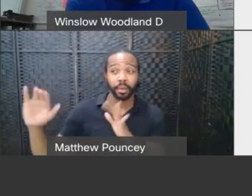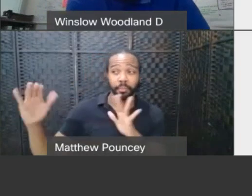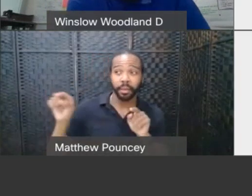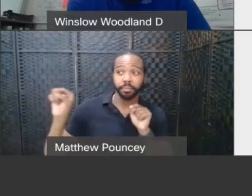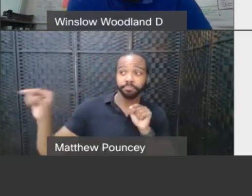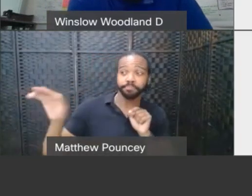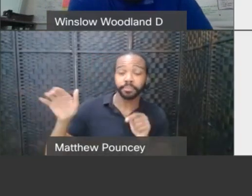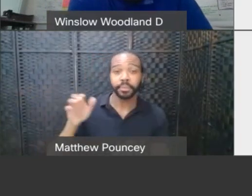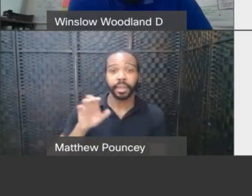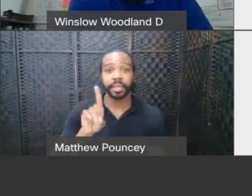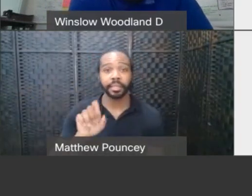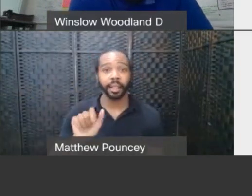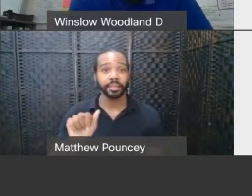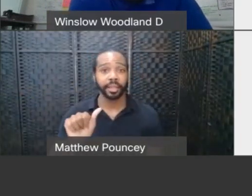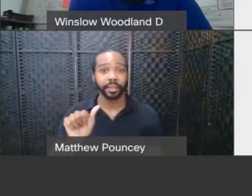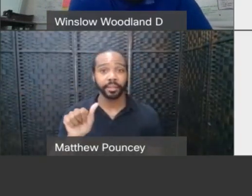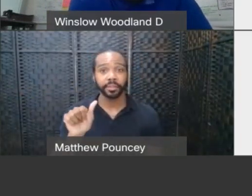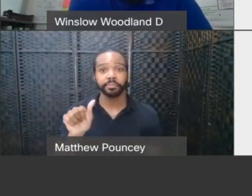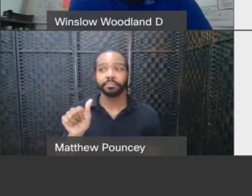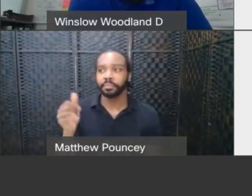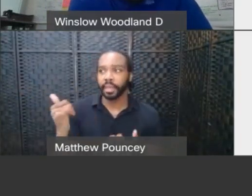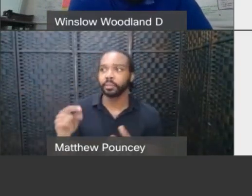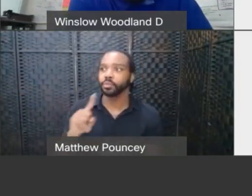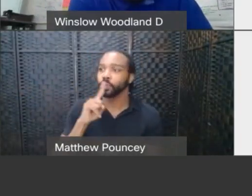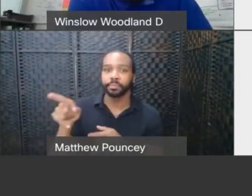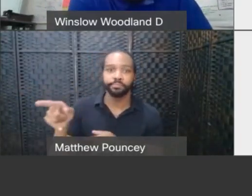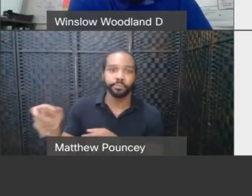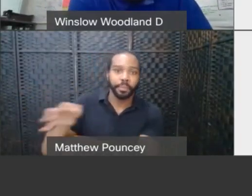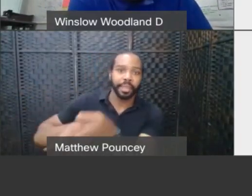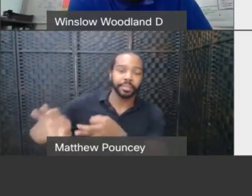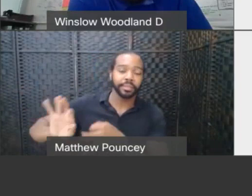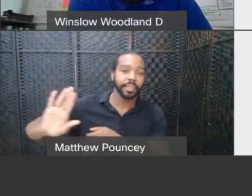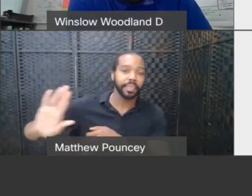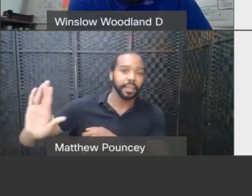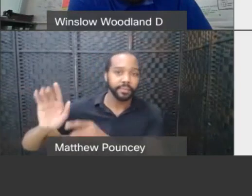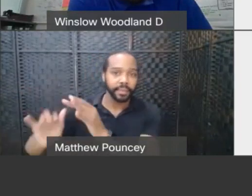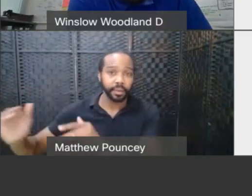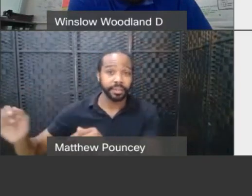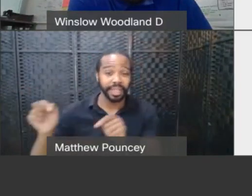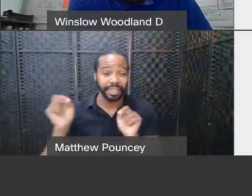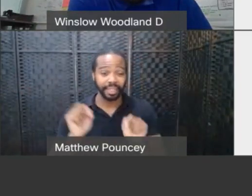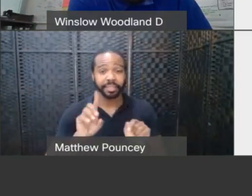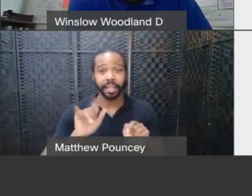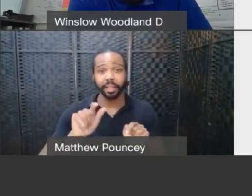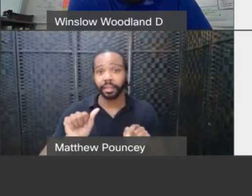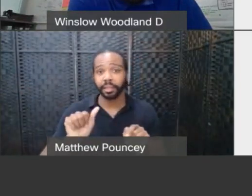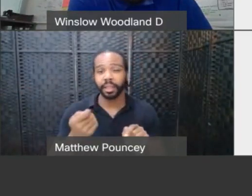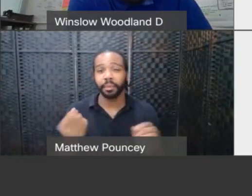has almost replaced that first British variant. So this variant is more transmissible.